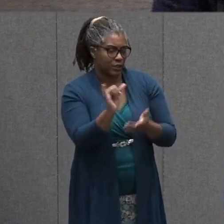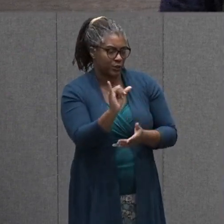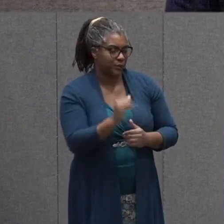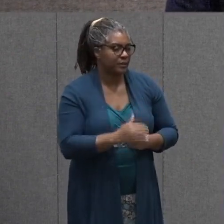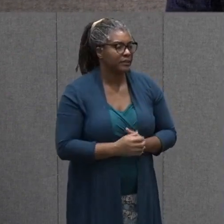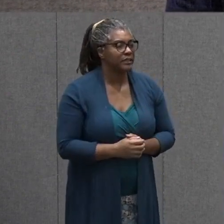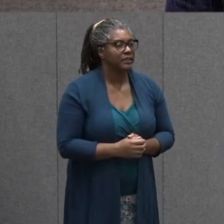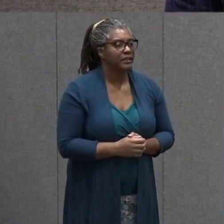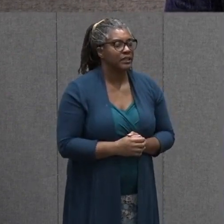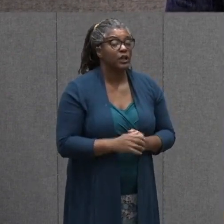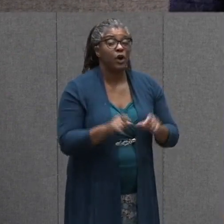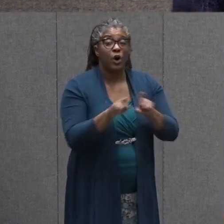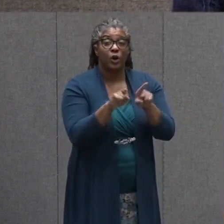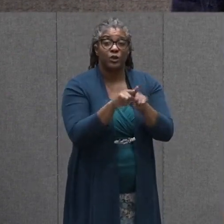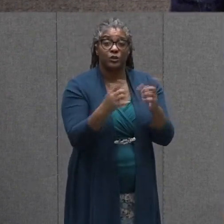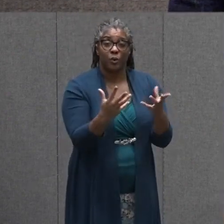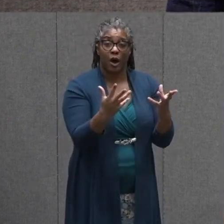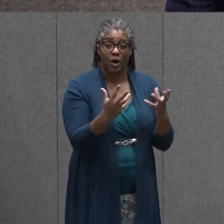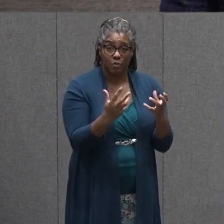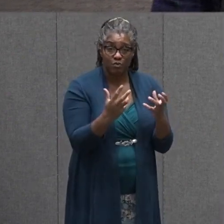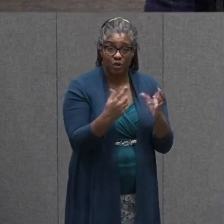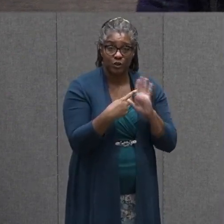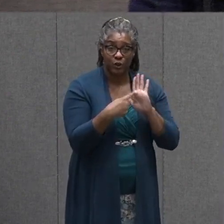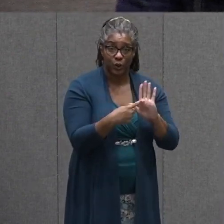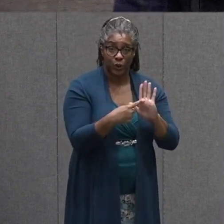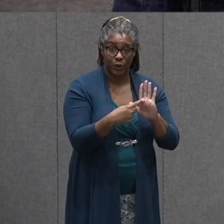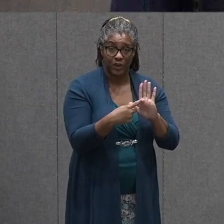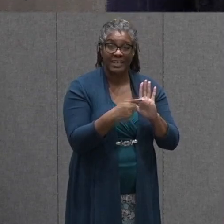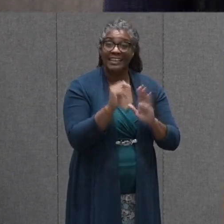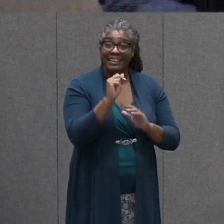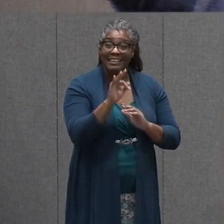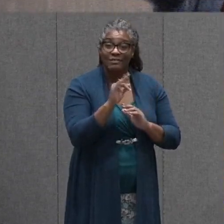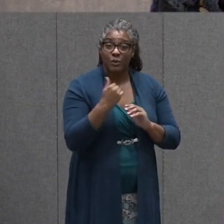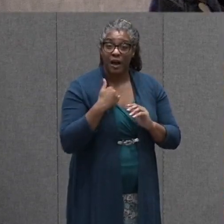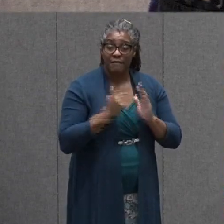Now it is summer. The tiny plant